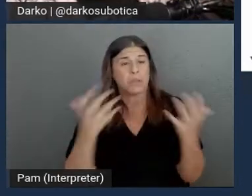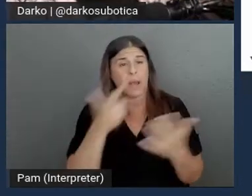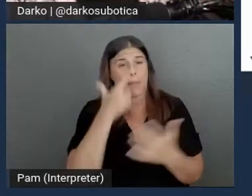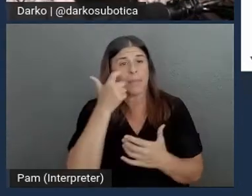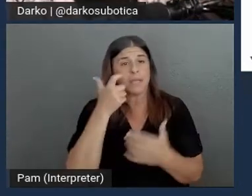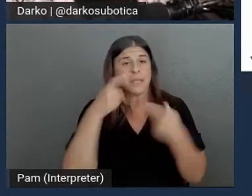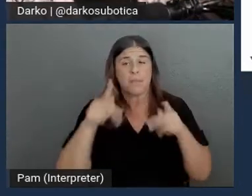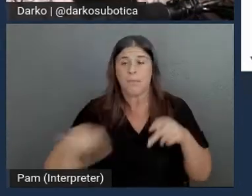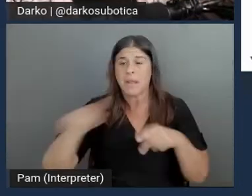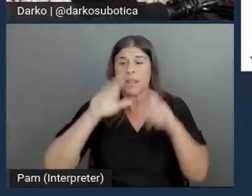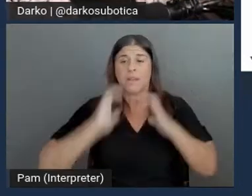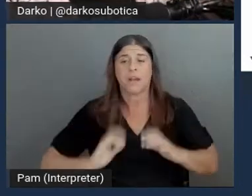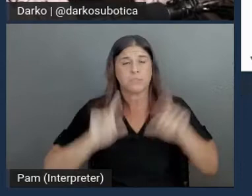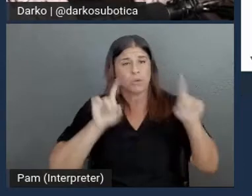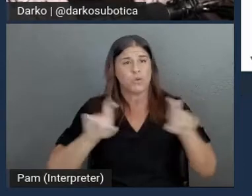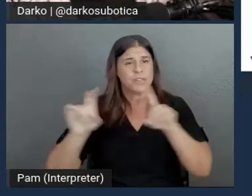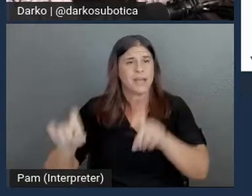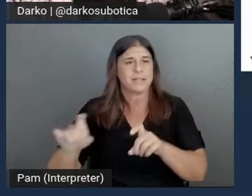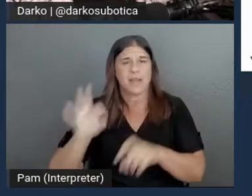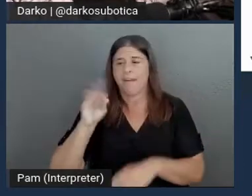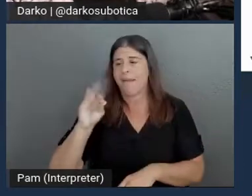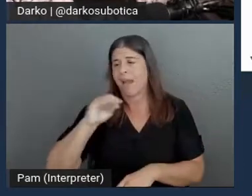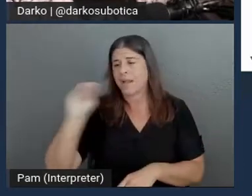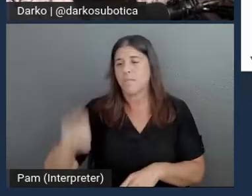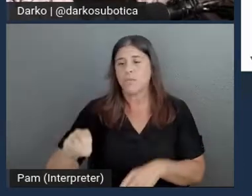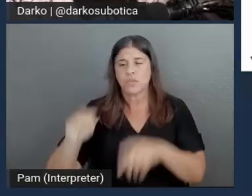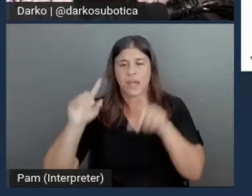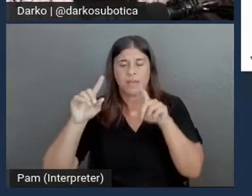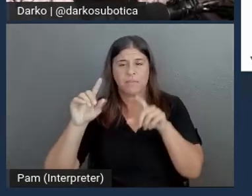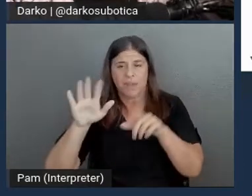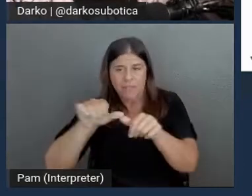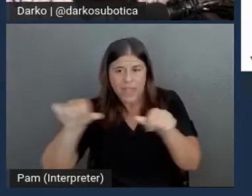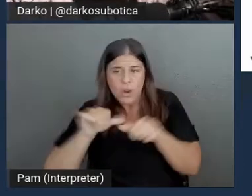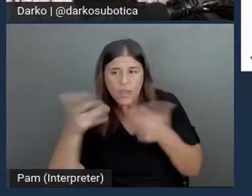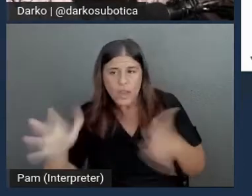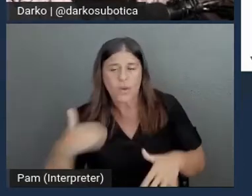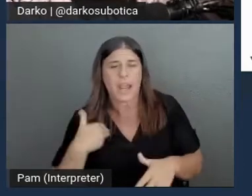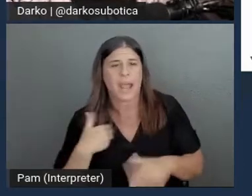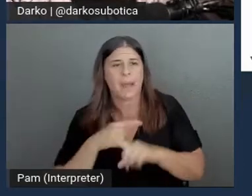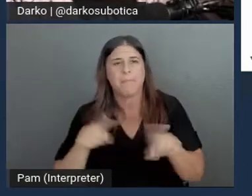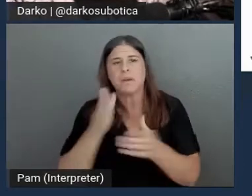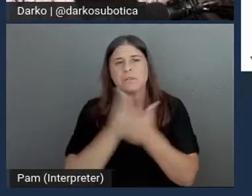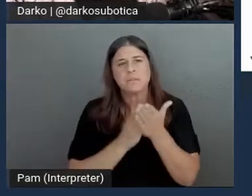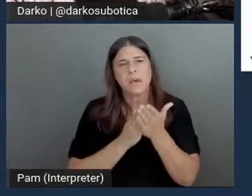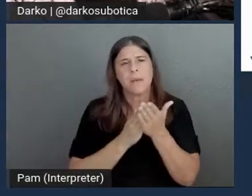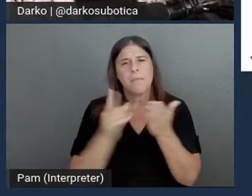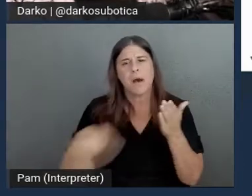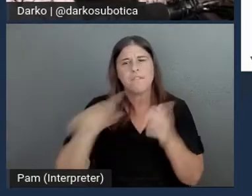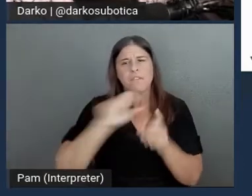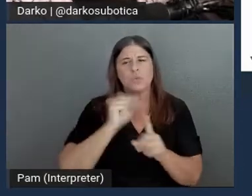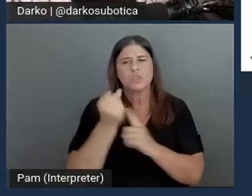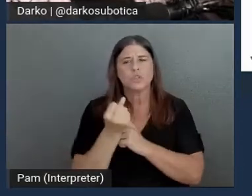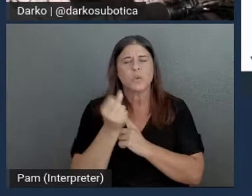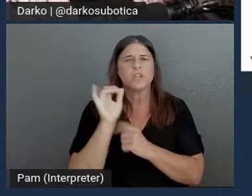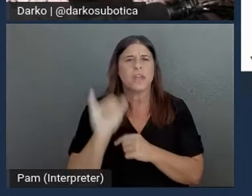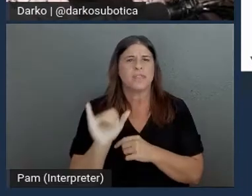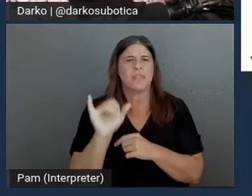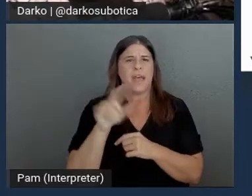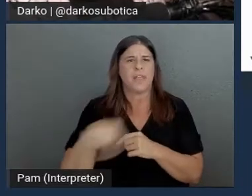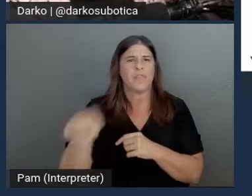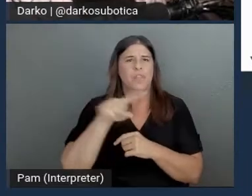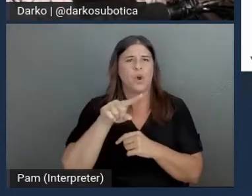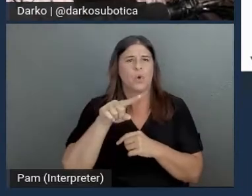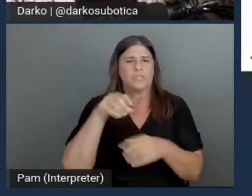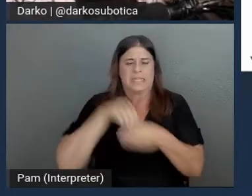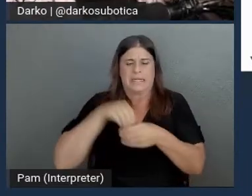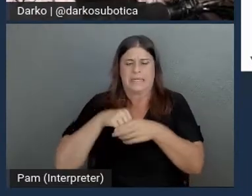customer to test out 90% of the tests that they had. Right. But some of the situations that these indoor robots